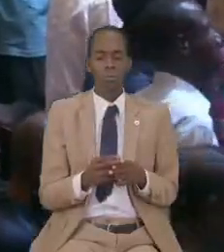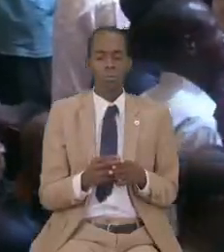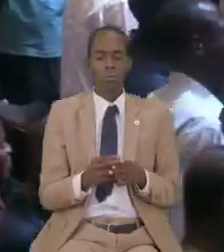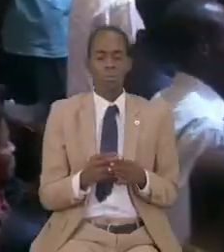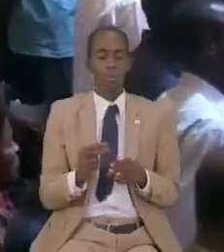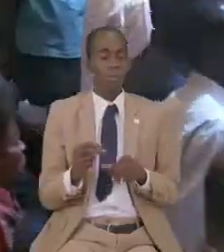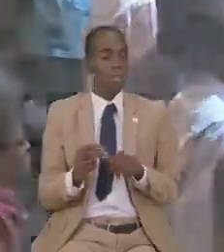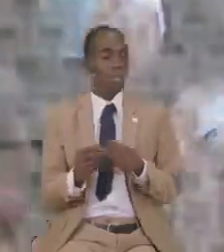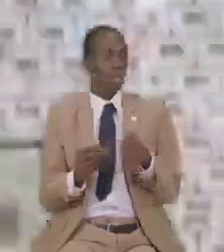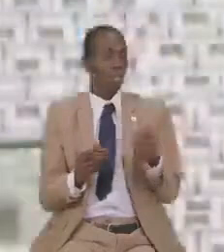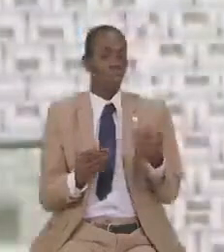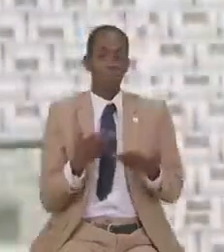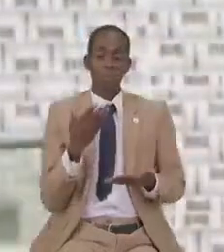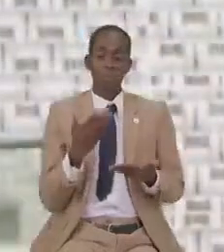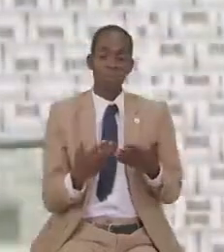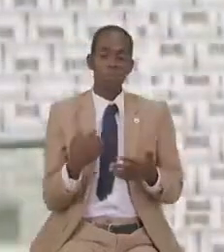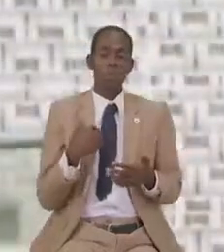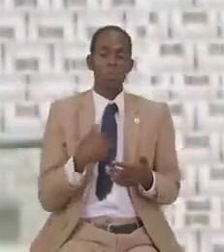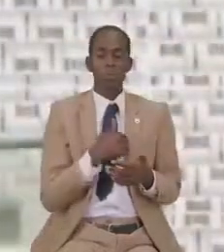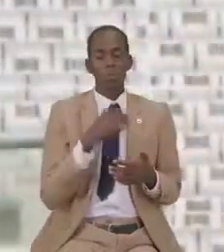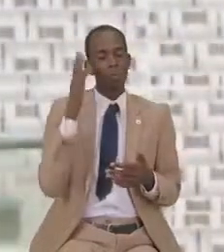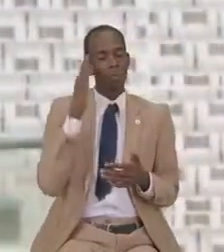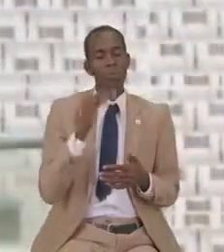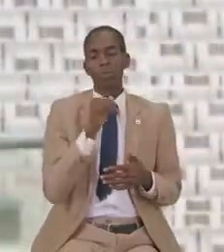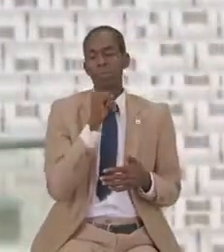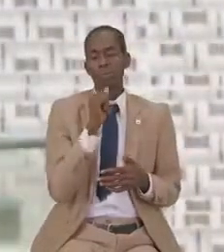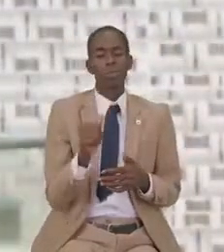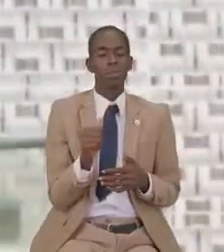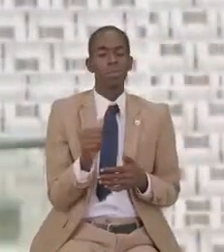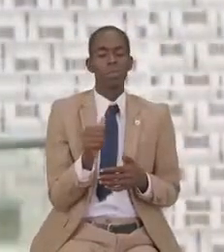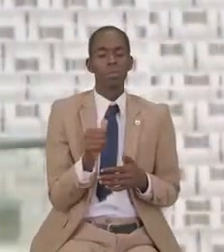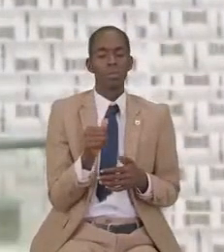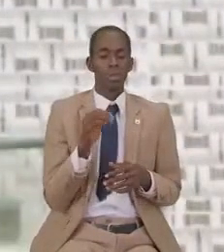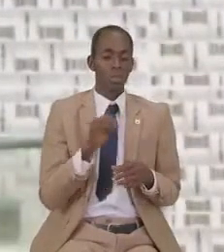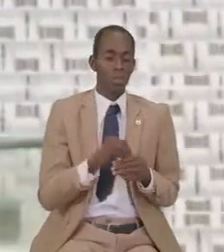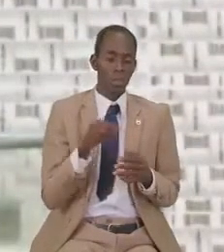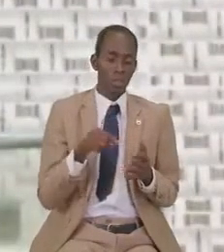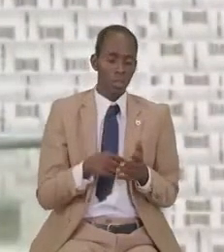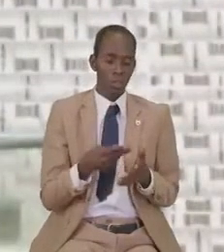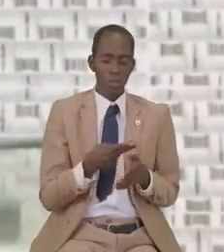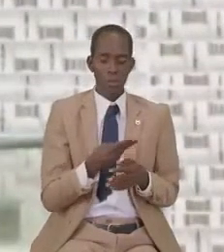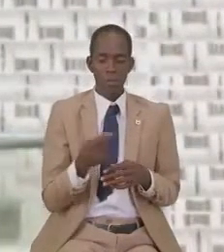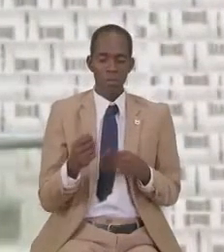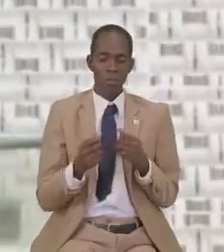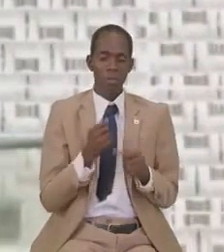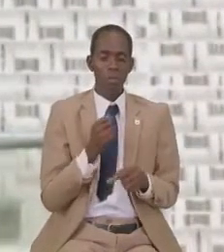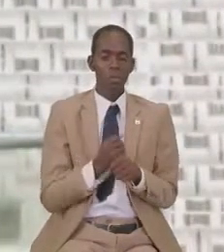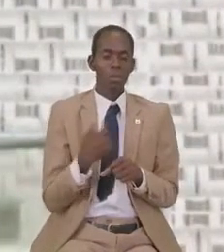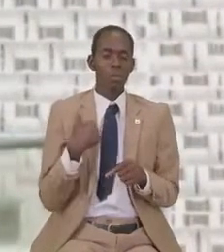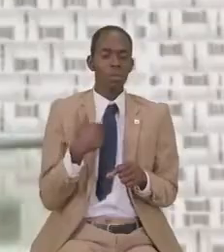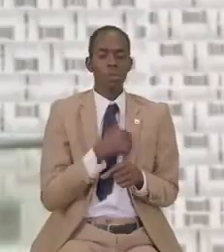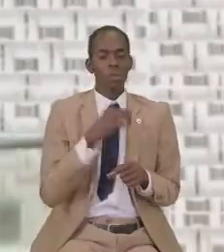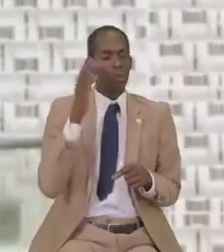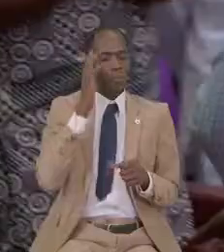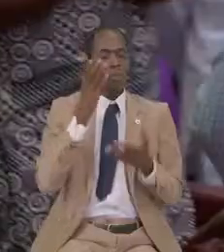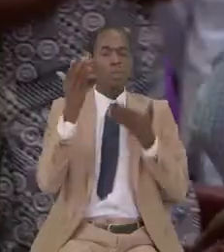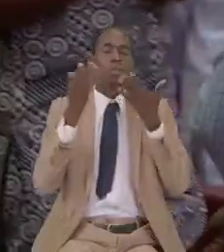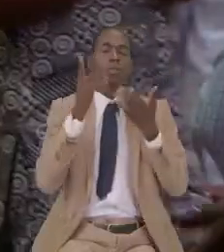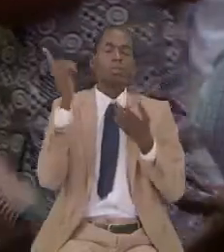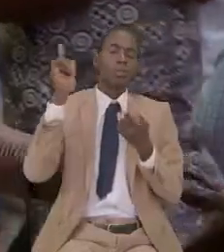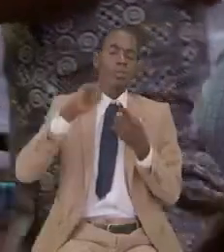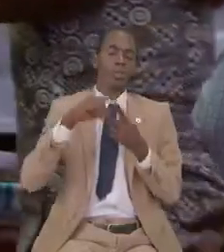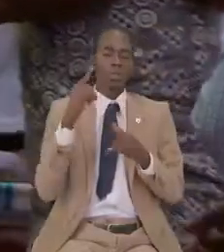Others may, we will not. In this new year, we will serve you to the end.